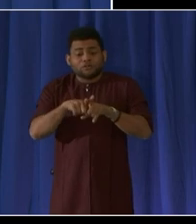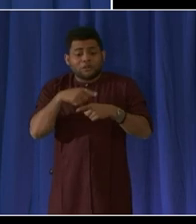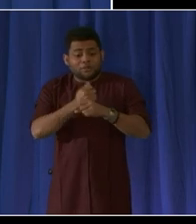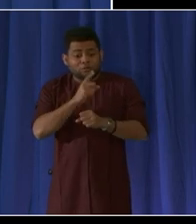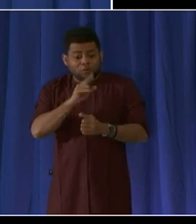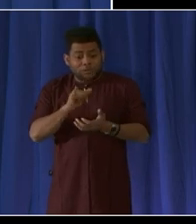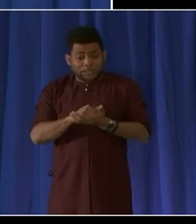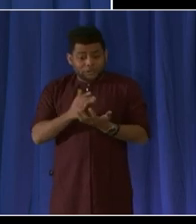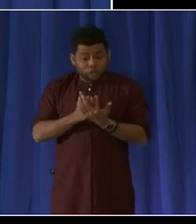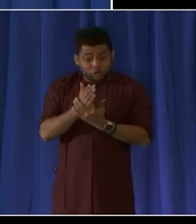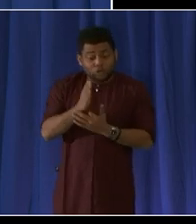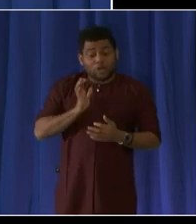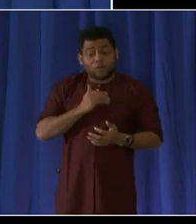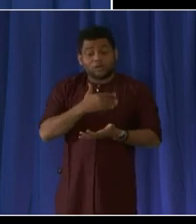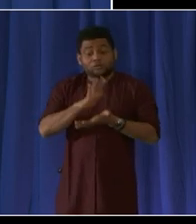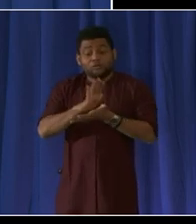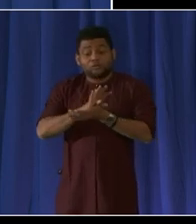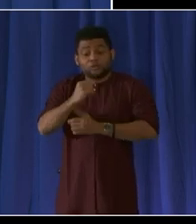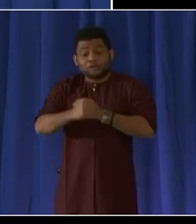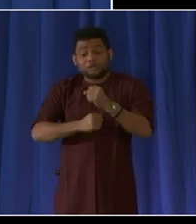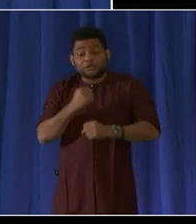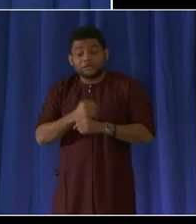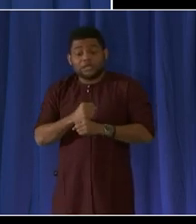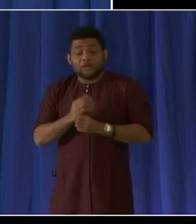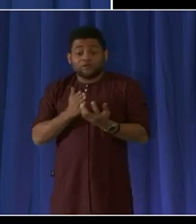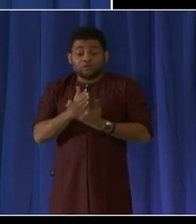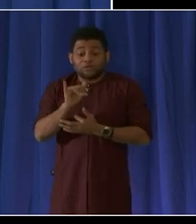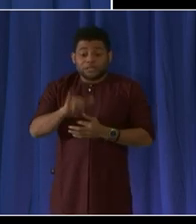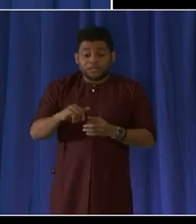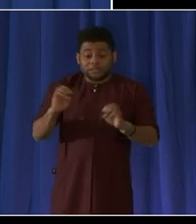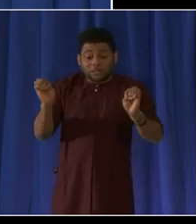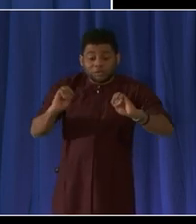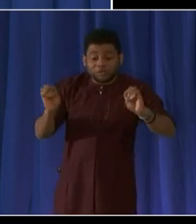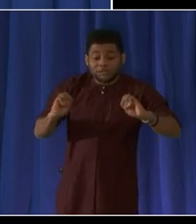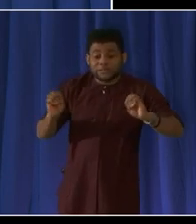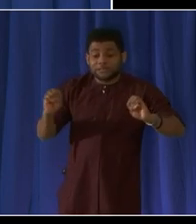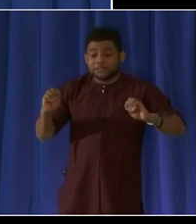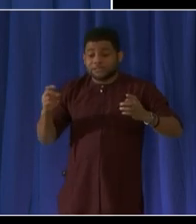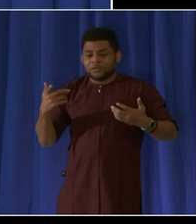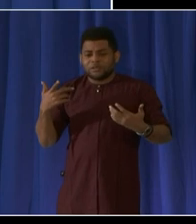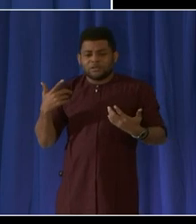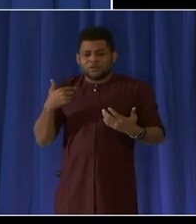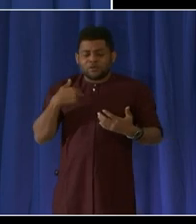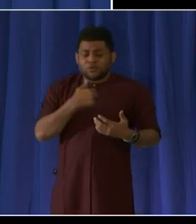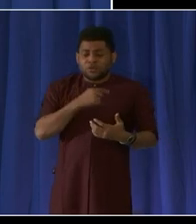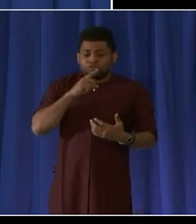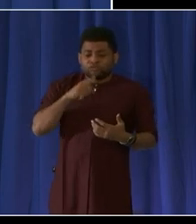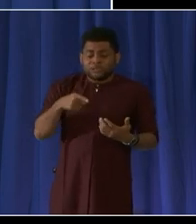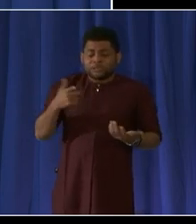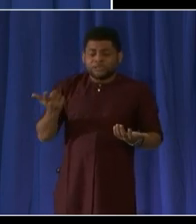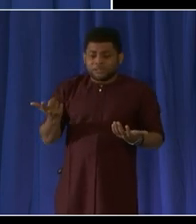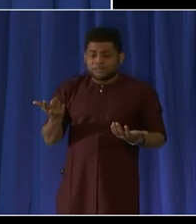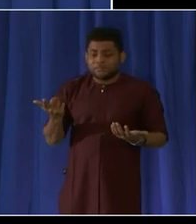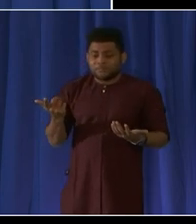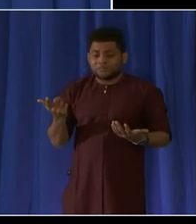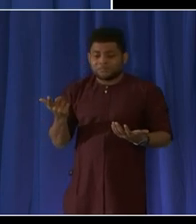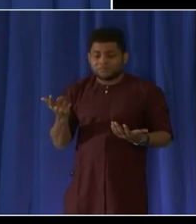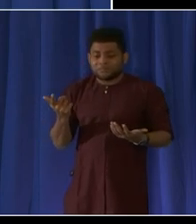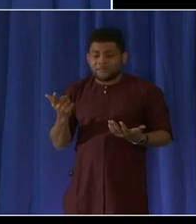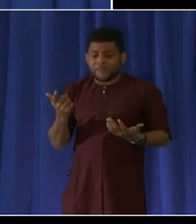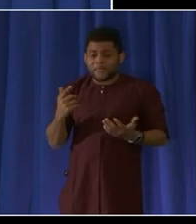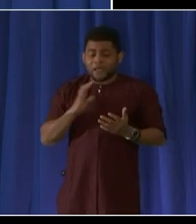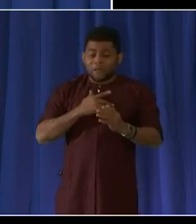we've done throughout this school year and throughout the health emergency, we've dialed up and we've dialed down our